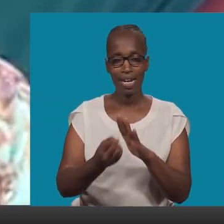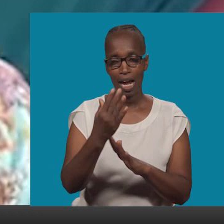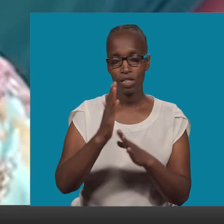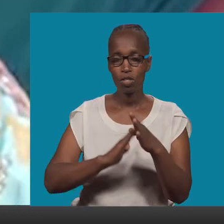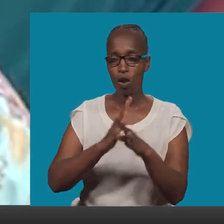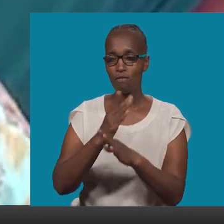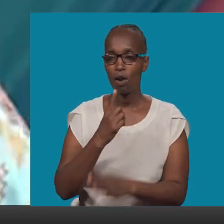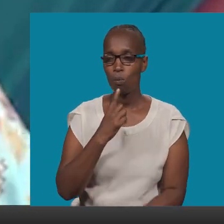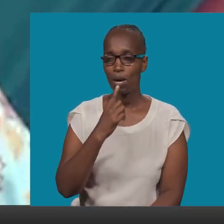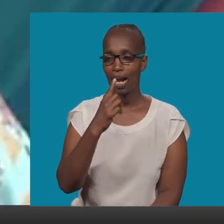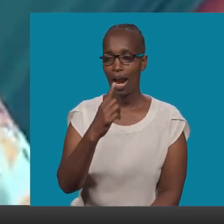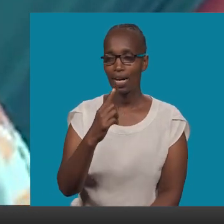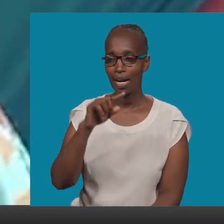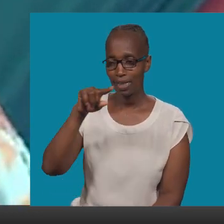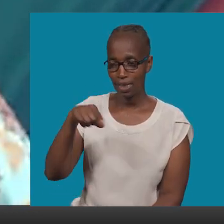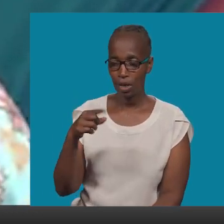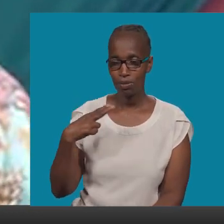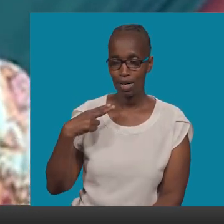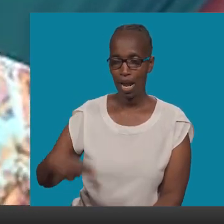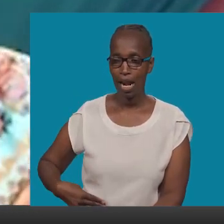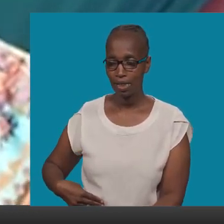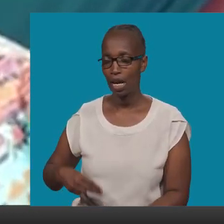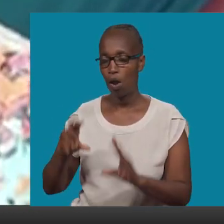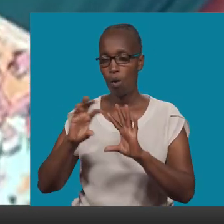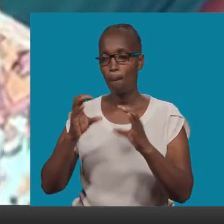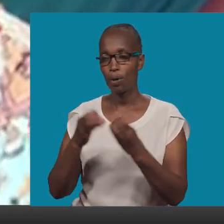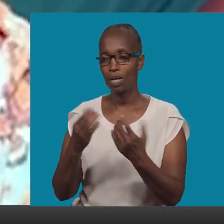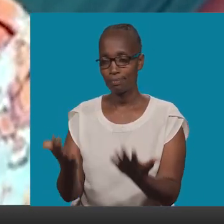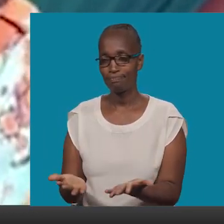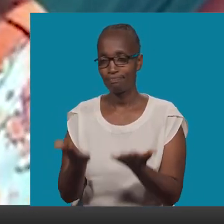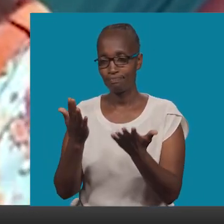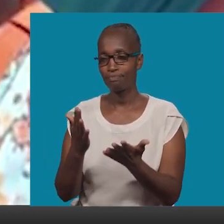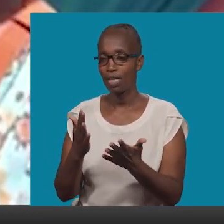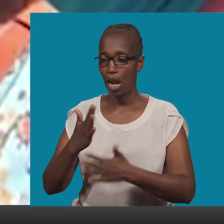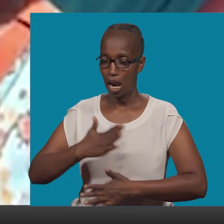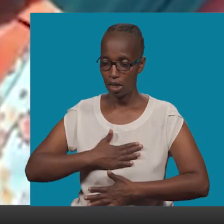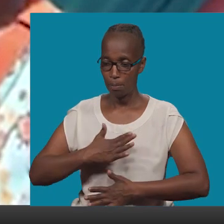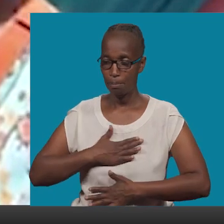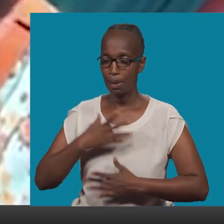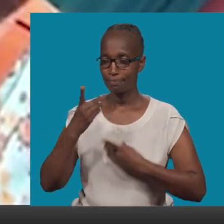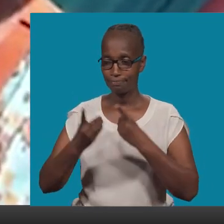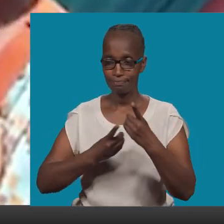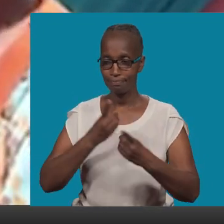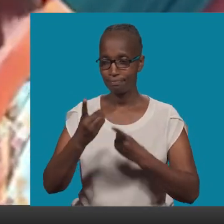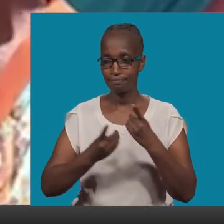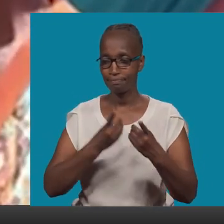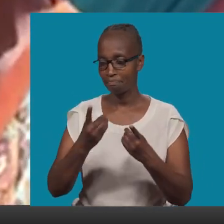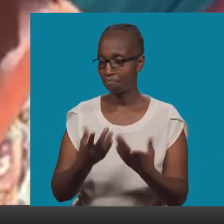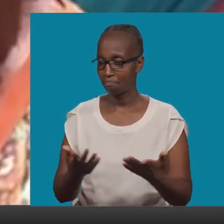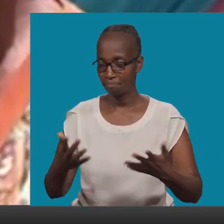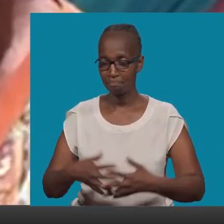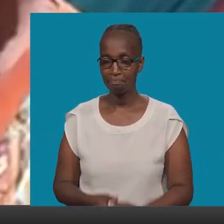to launch over 100,000 community health promoters. And in my